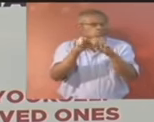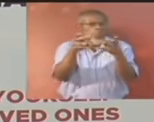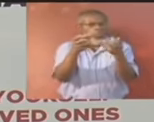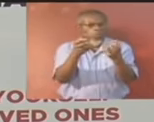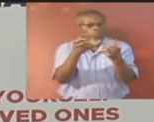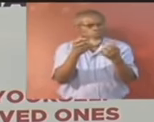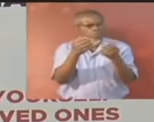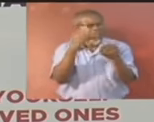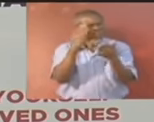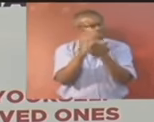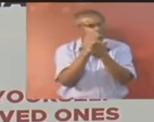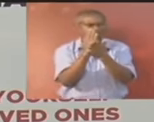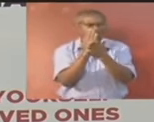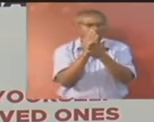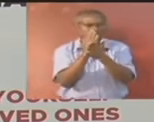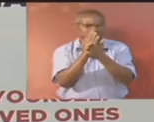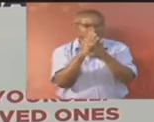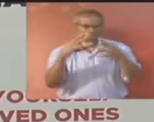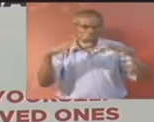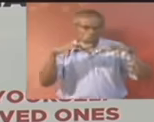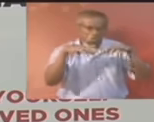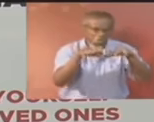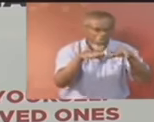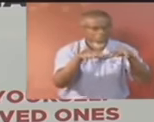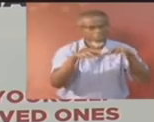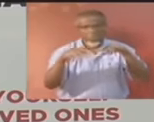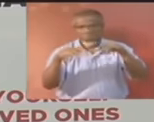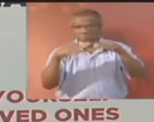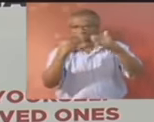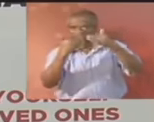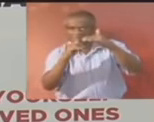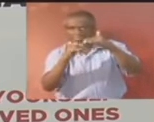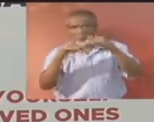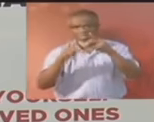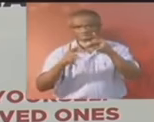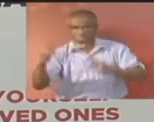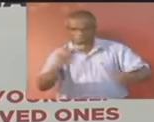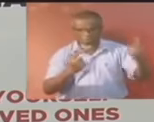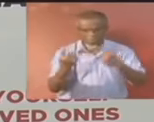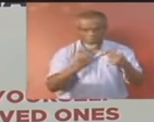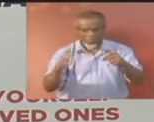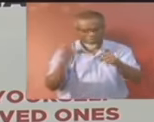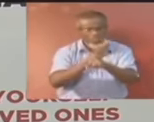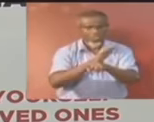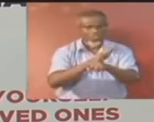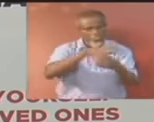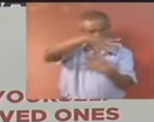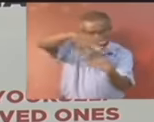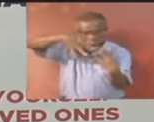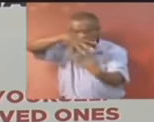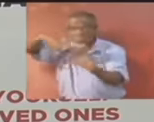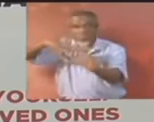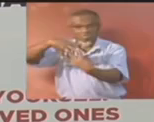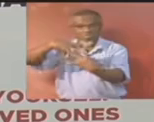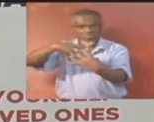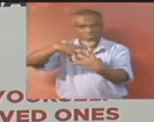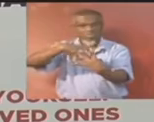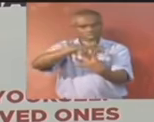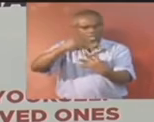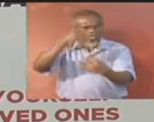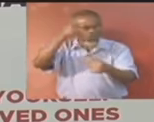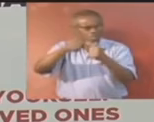we really would like to thank the population for their support and patience, but let's avoid the commingling at the supermarkets and at these